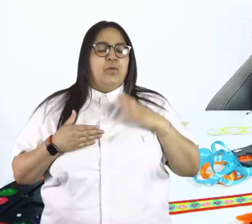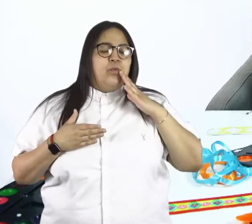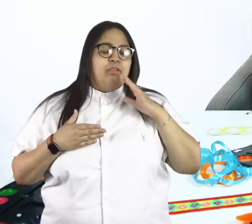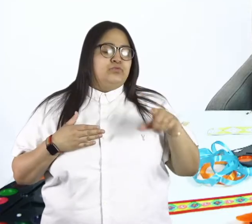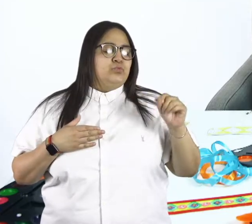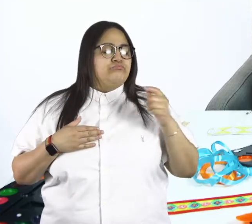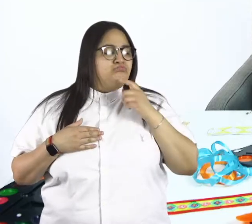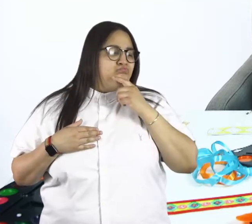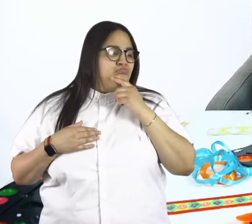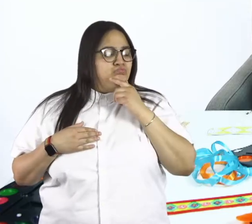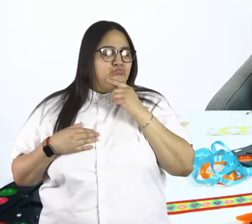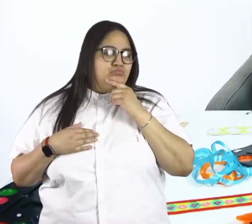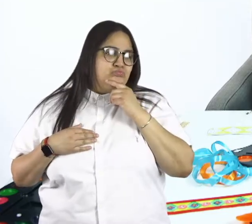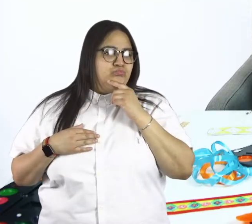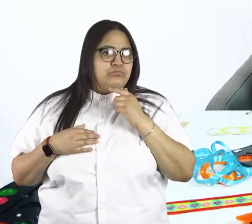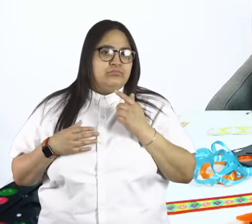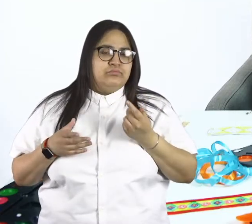and